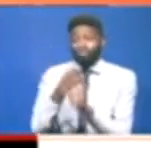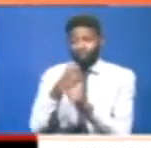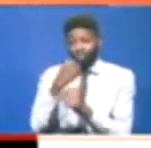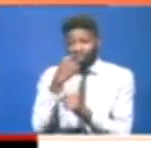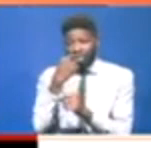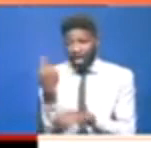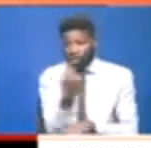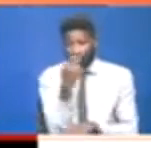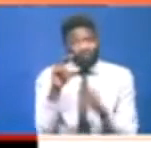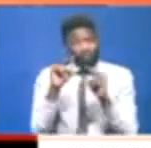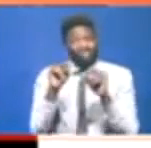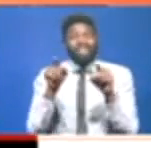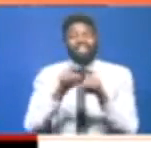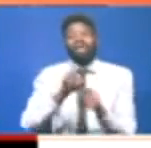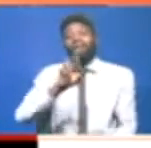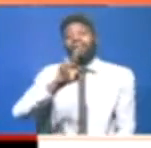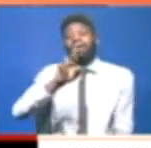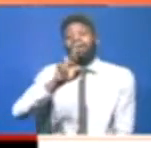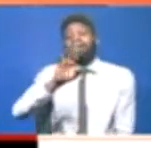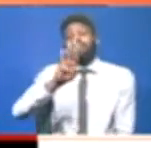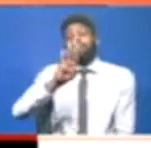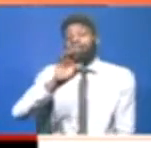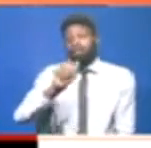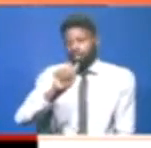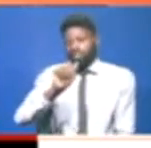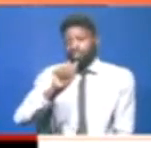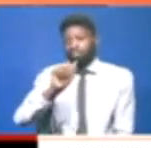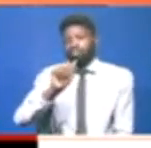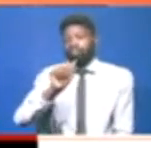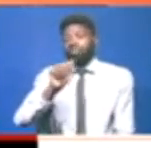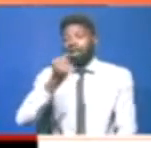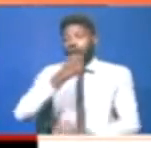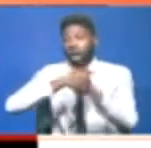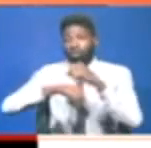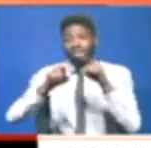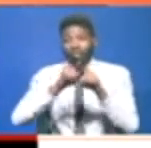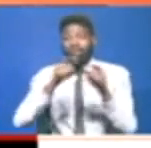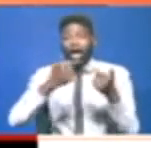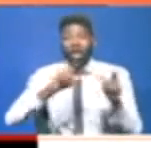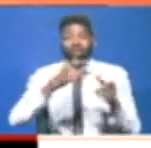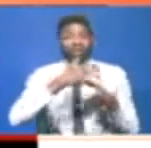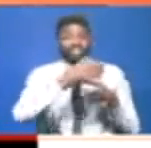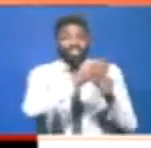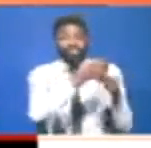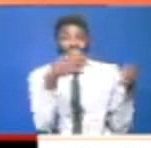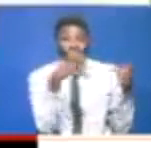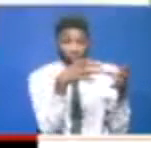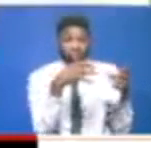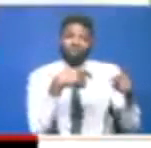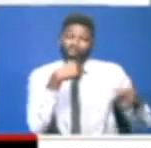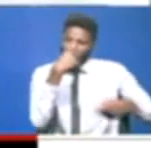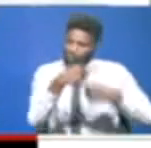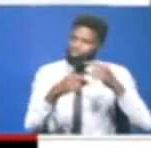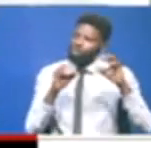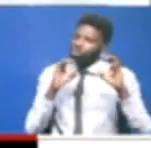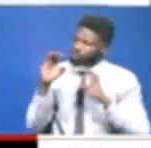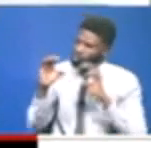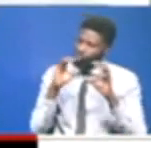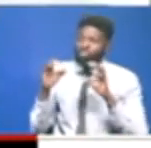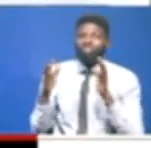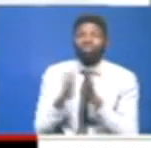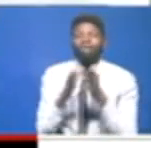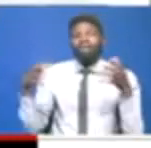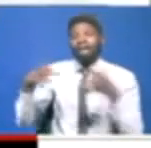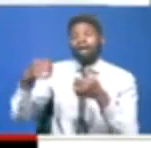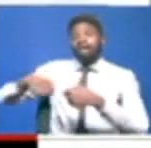What RBA has done is also to allow the trustees, mm-hmm, to communicate, to keep communicating with the employers to ensure